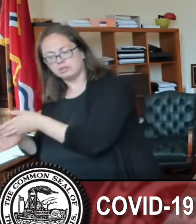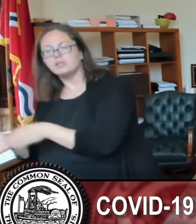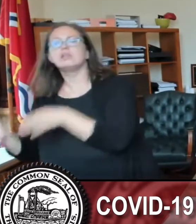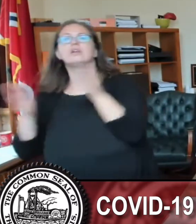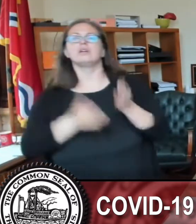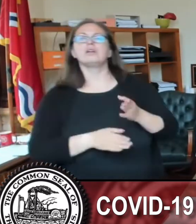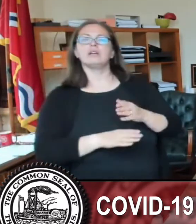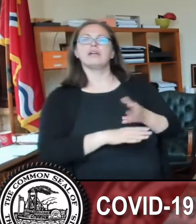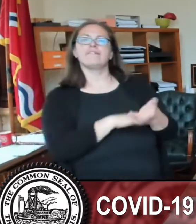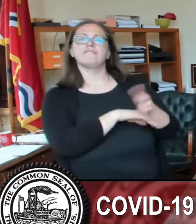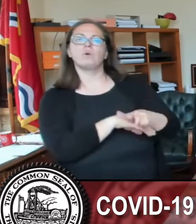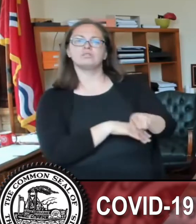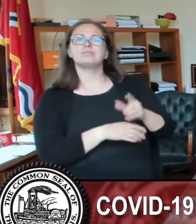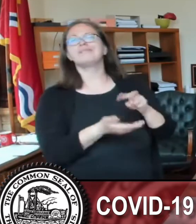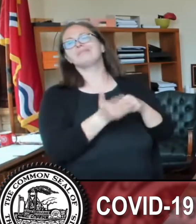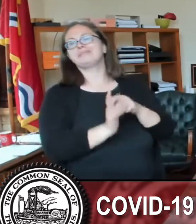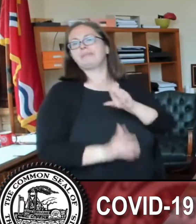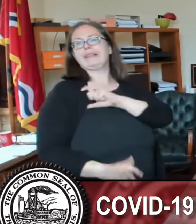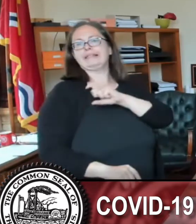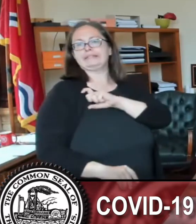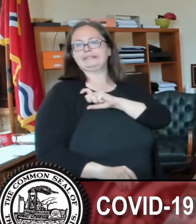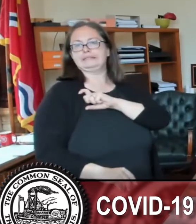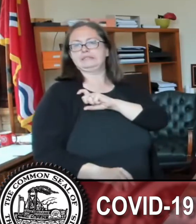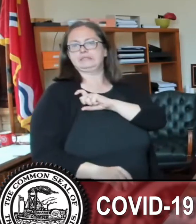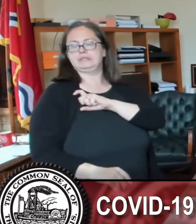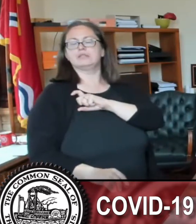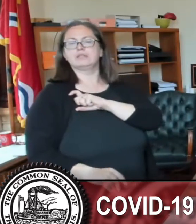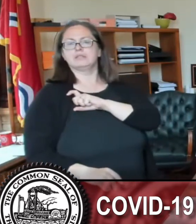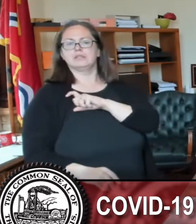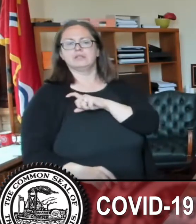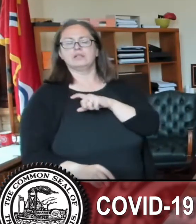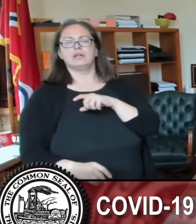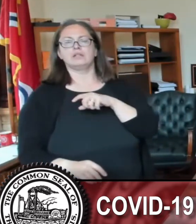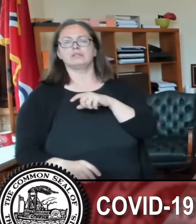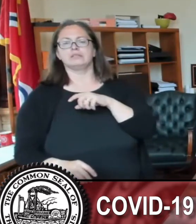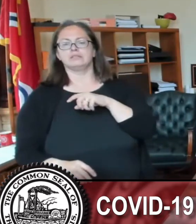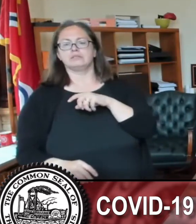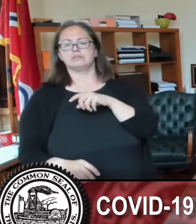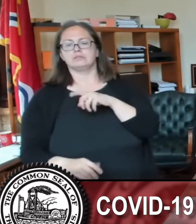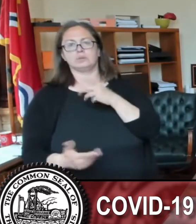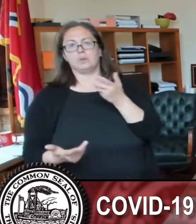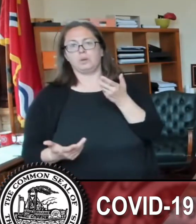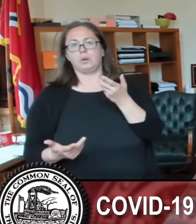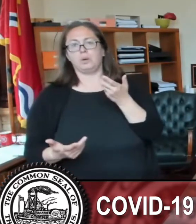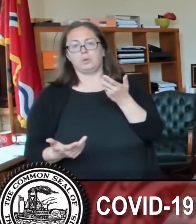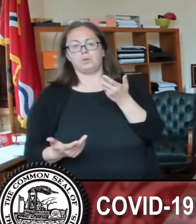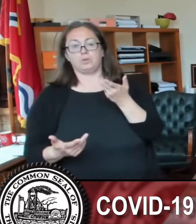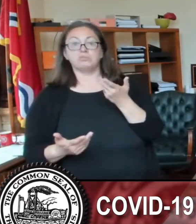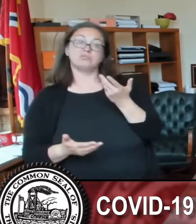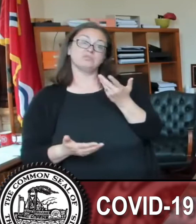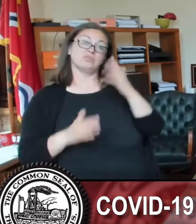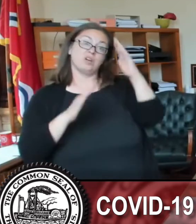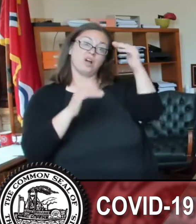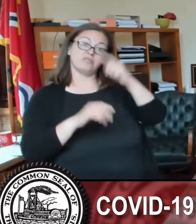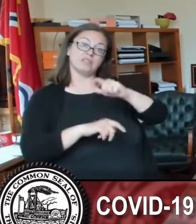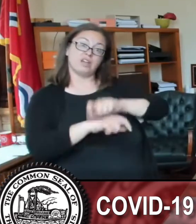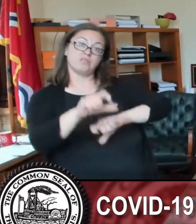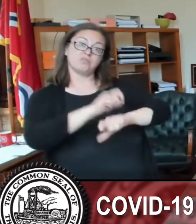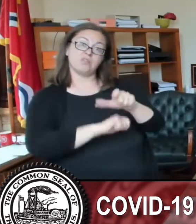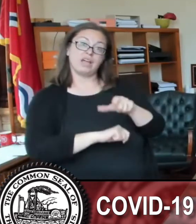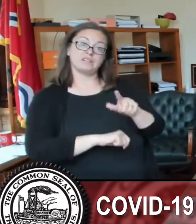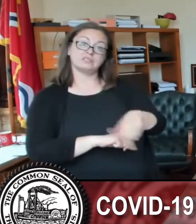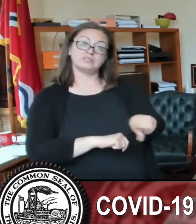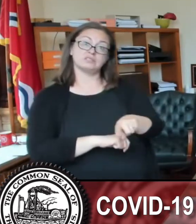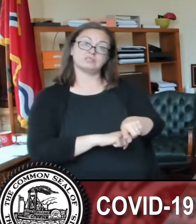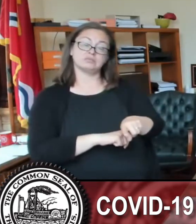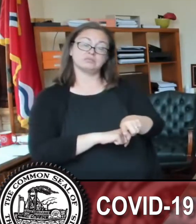of course, is the police department in order to hopefully make those arrests of folks that are